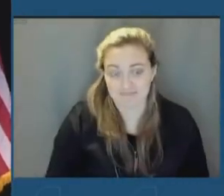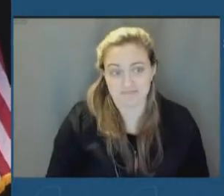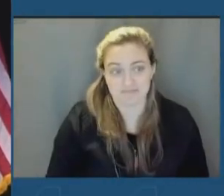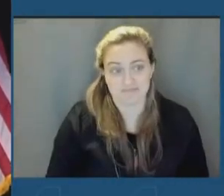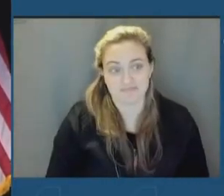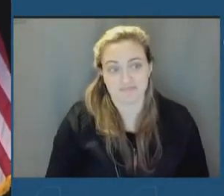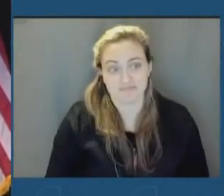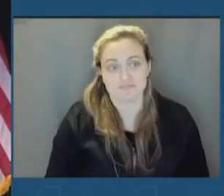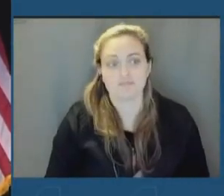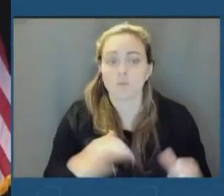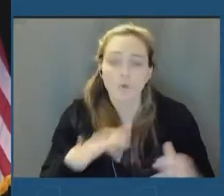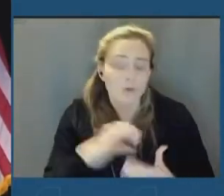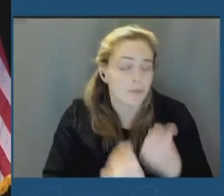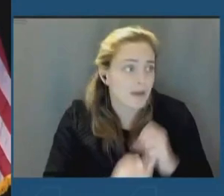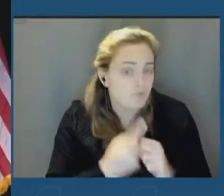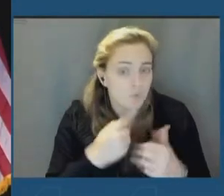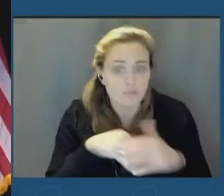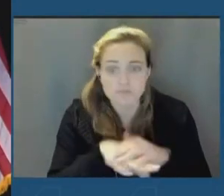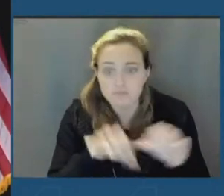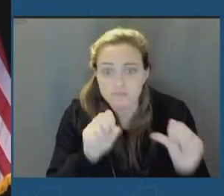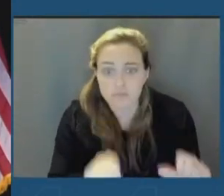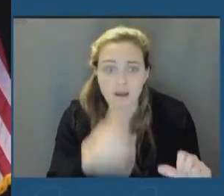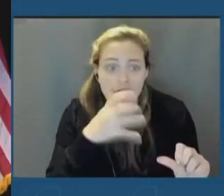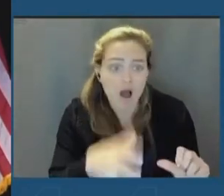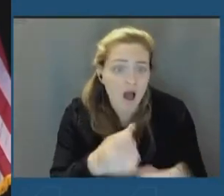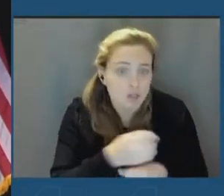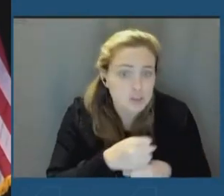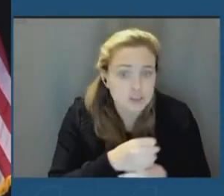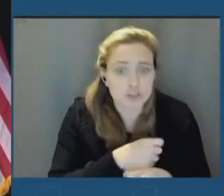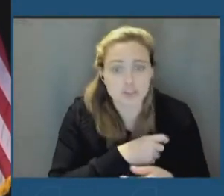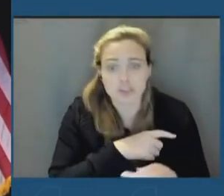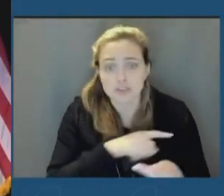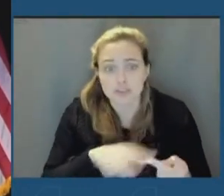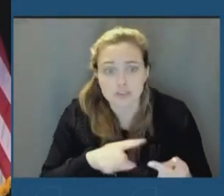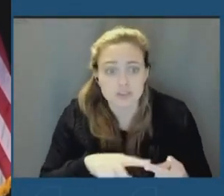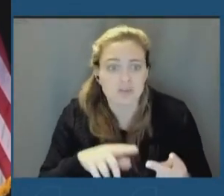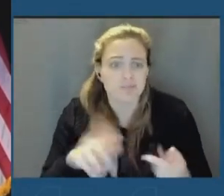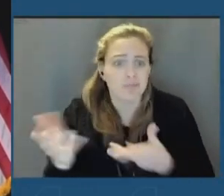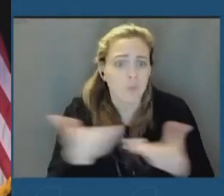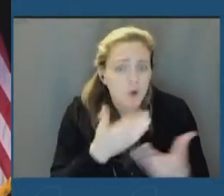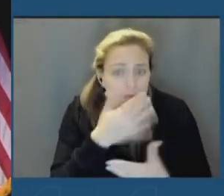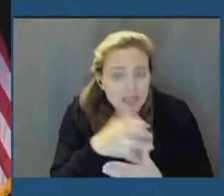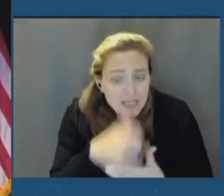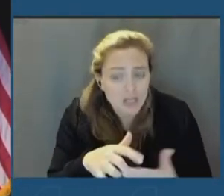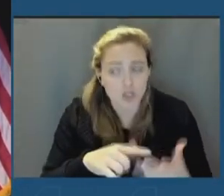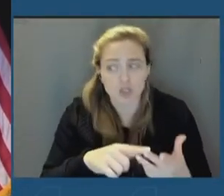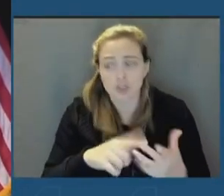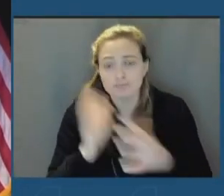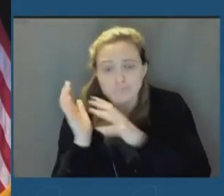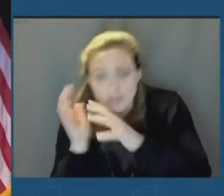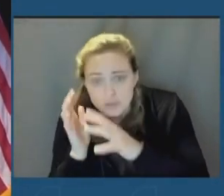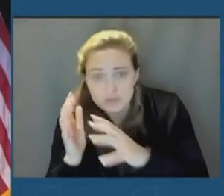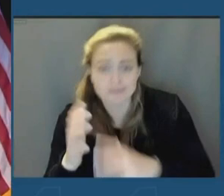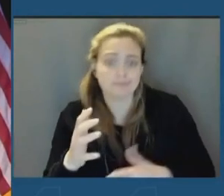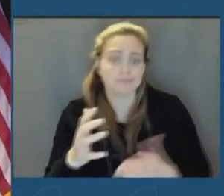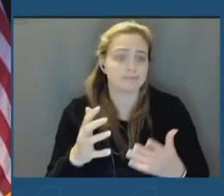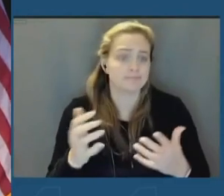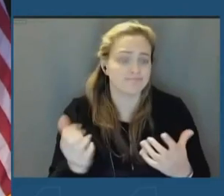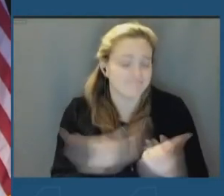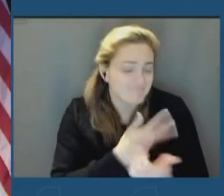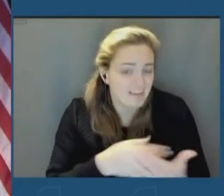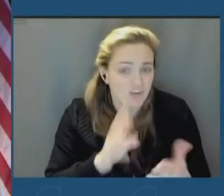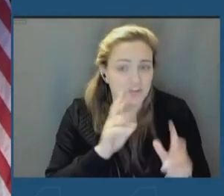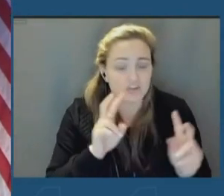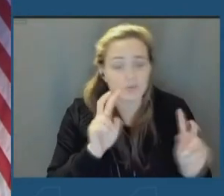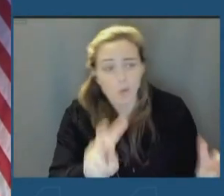They welcomed everybody inside, hot drinks, blankets, seats, portable heaters, inflatable mattresses, pillows. Their hospitality included a watch party